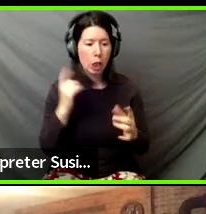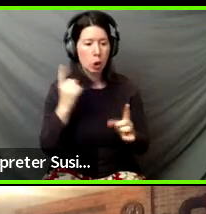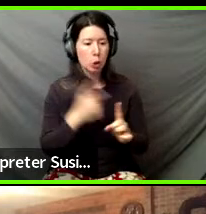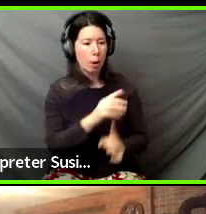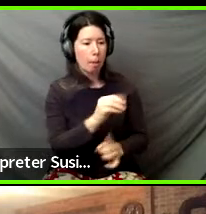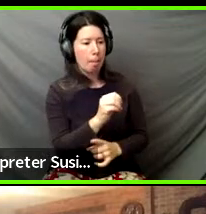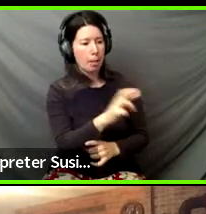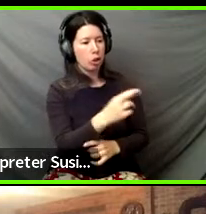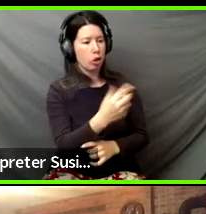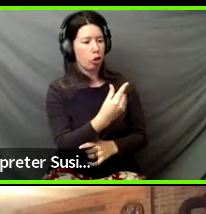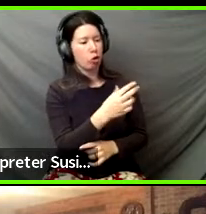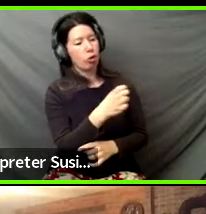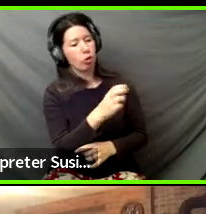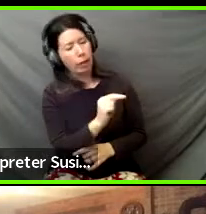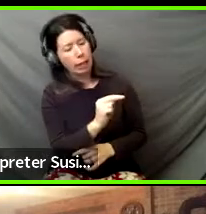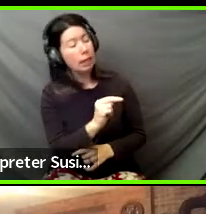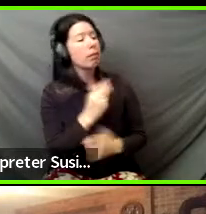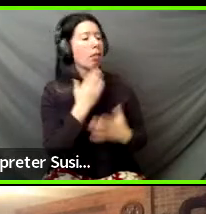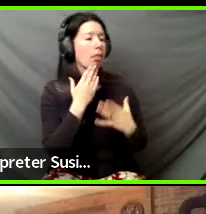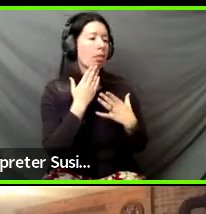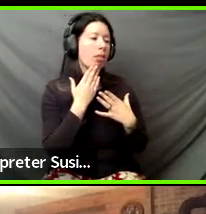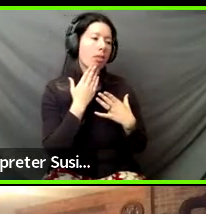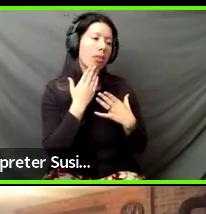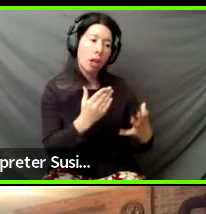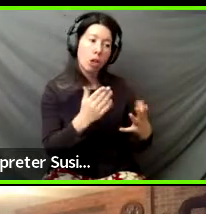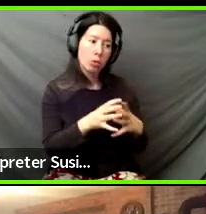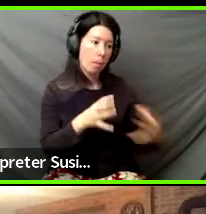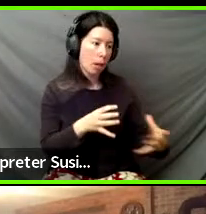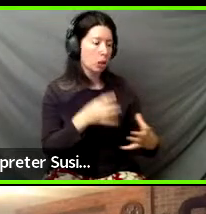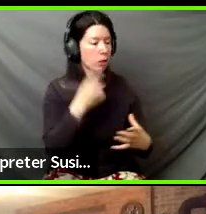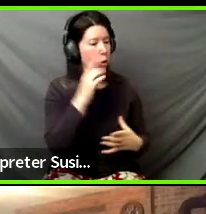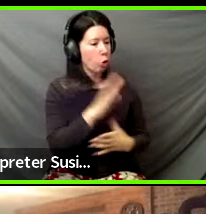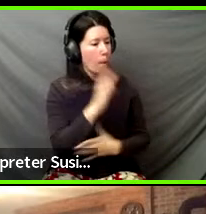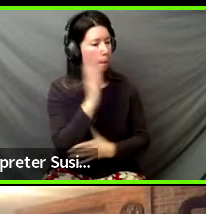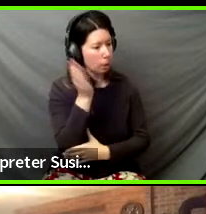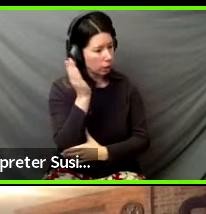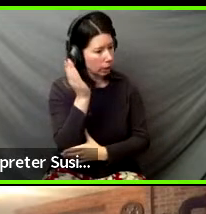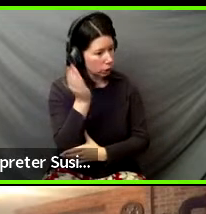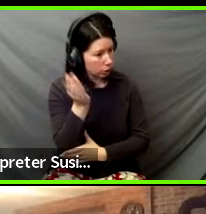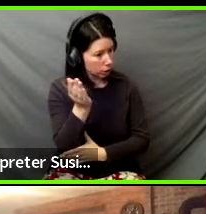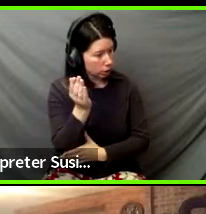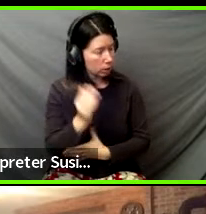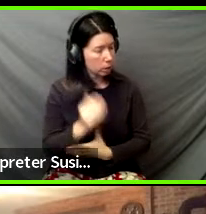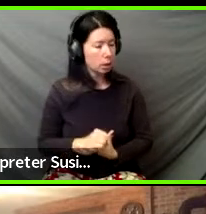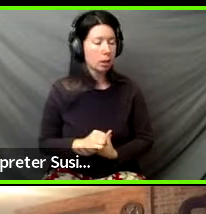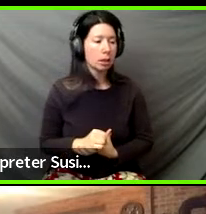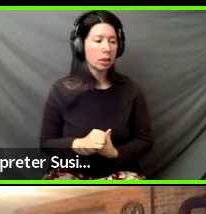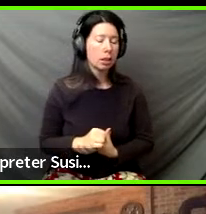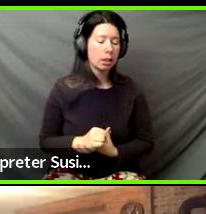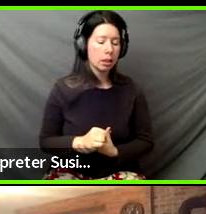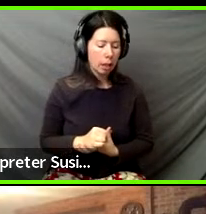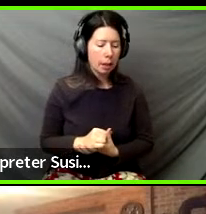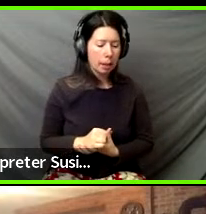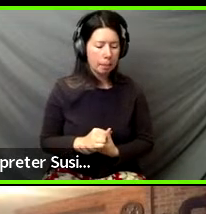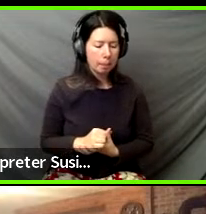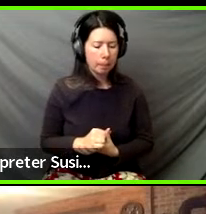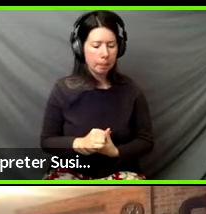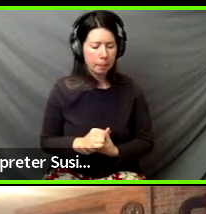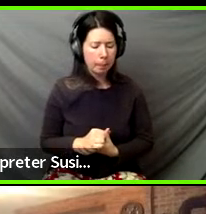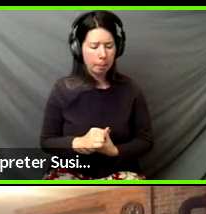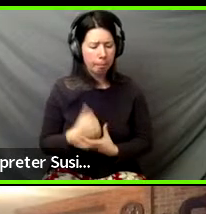thank you so very much for your presentation. And I think that